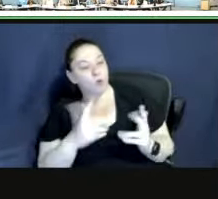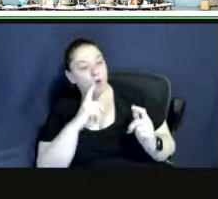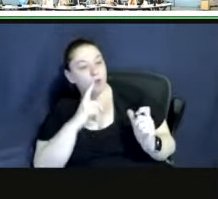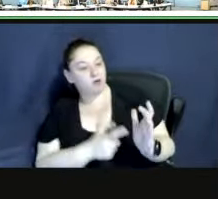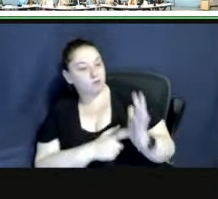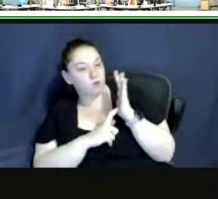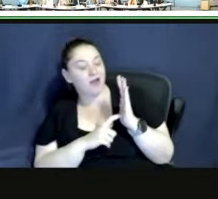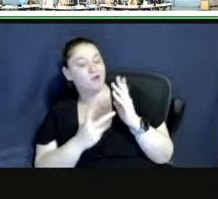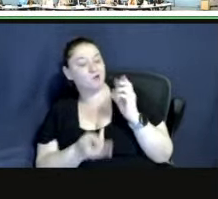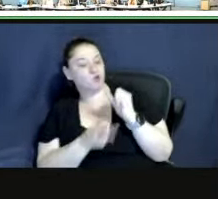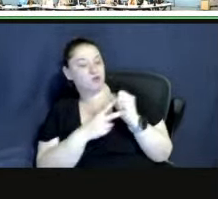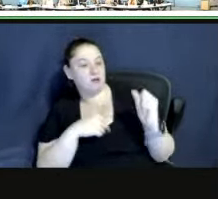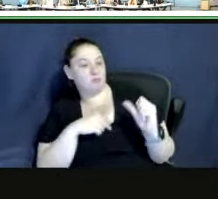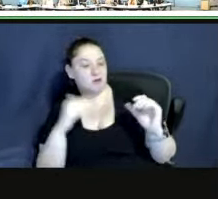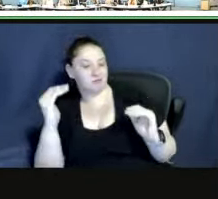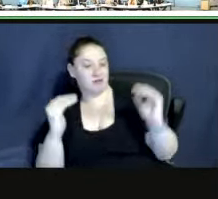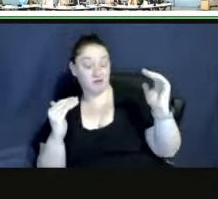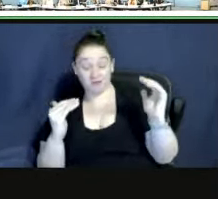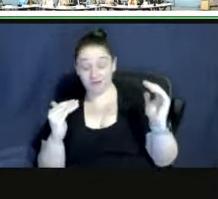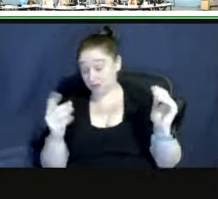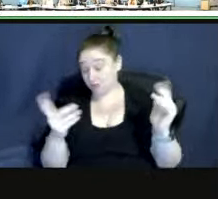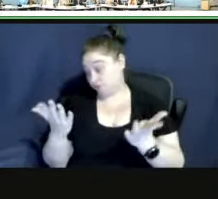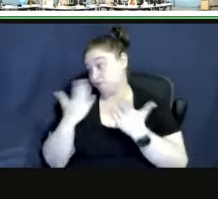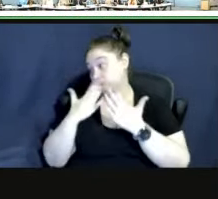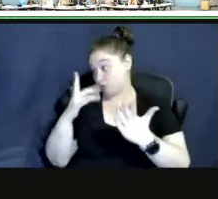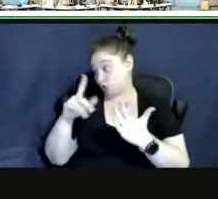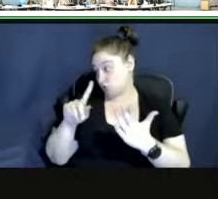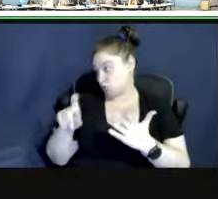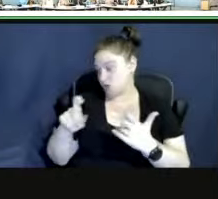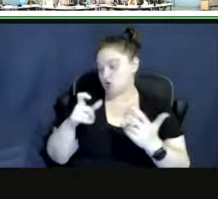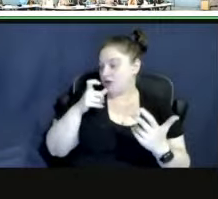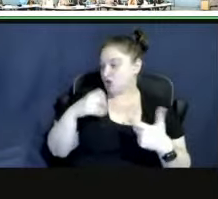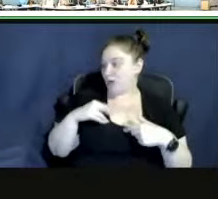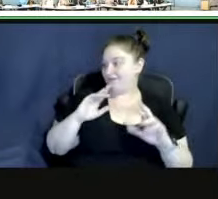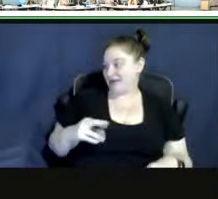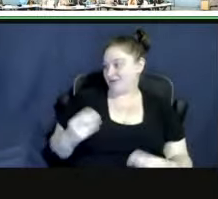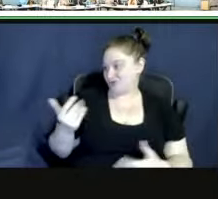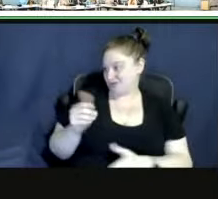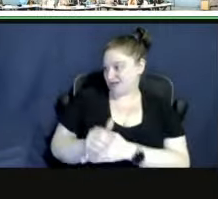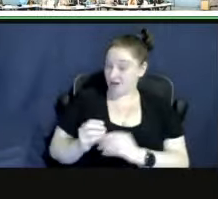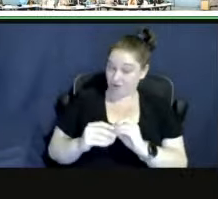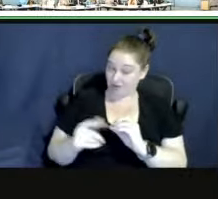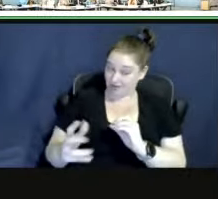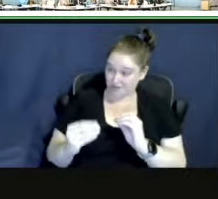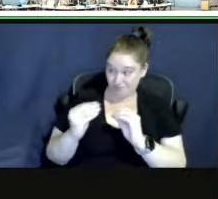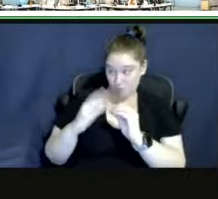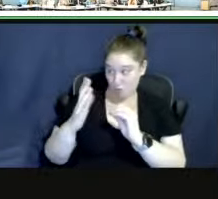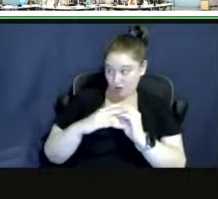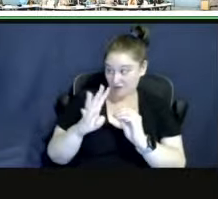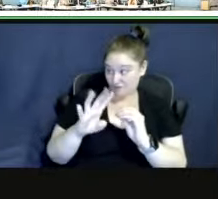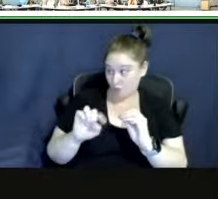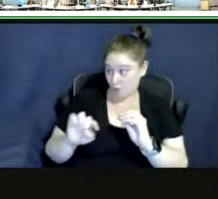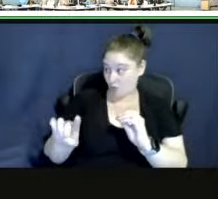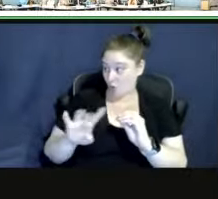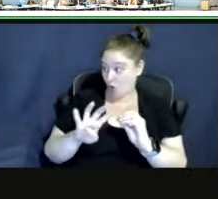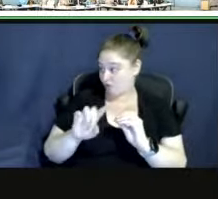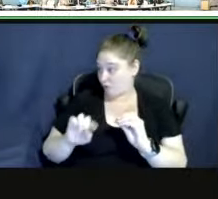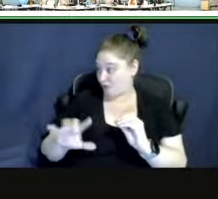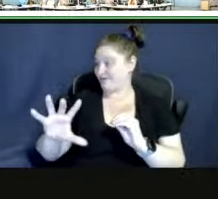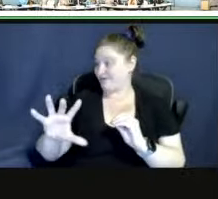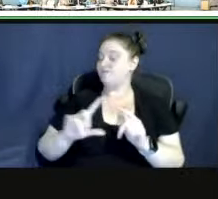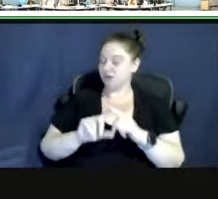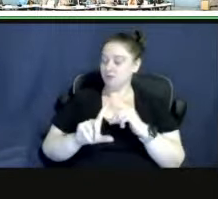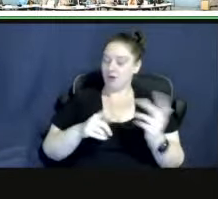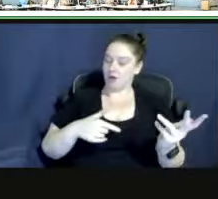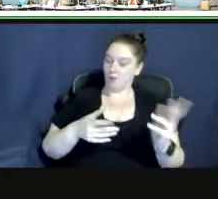balanced? Yeah, I appreciate the question. I don't have that tonight. It's more than 4.1 or 4.5. And I will say,